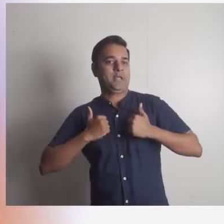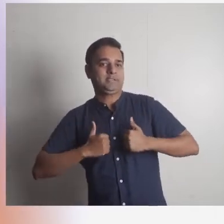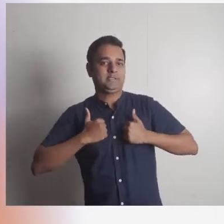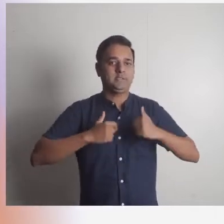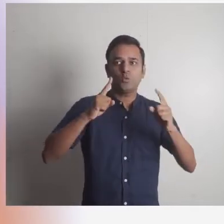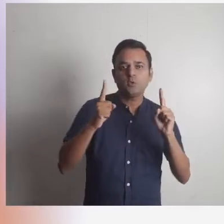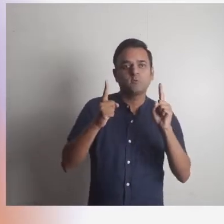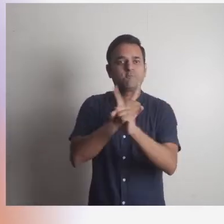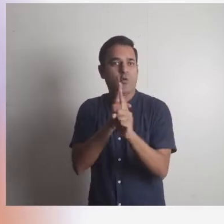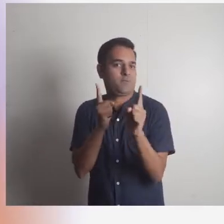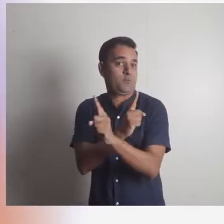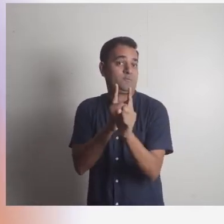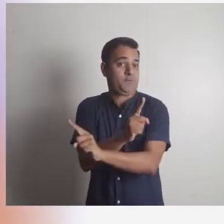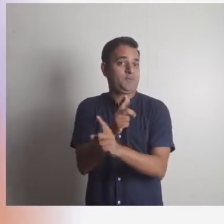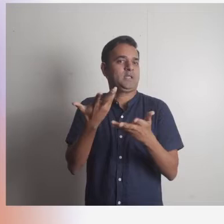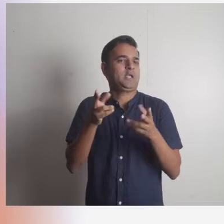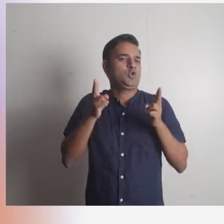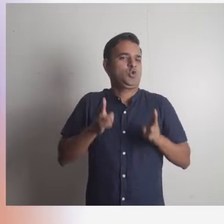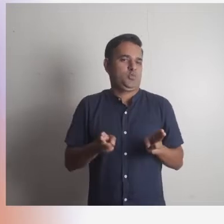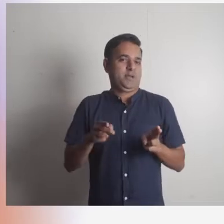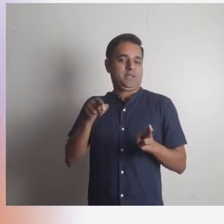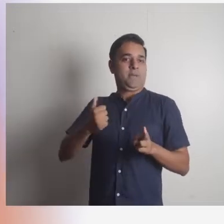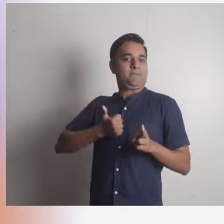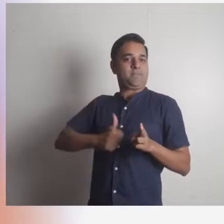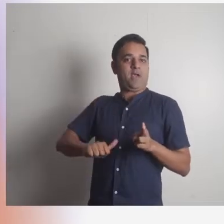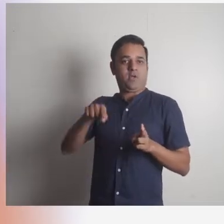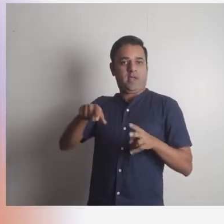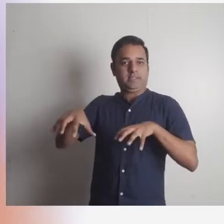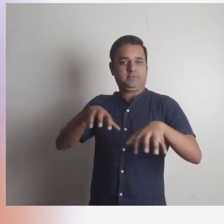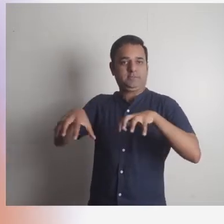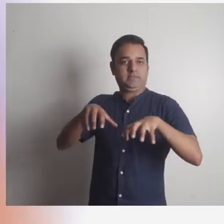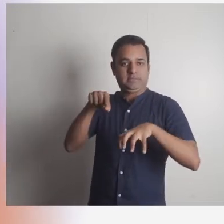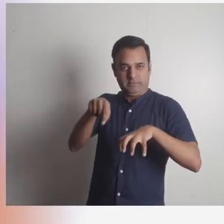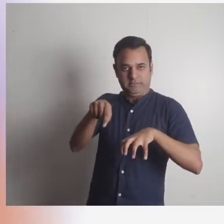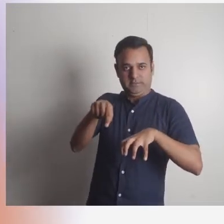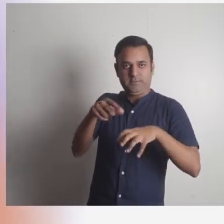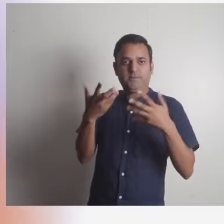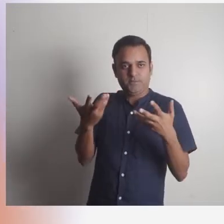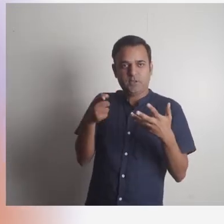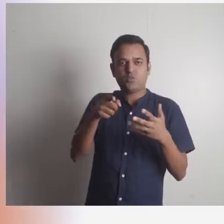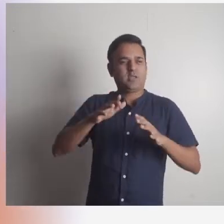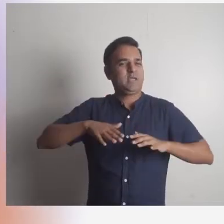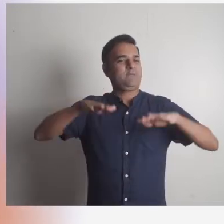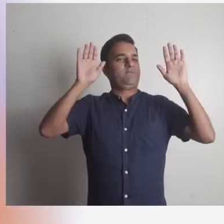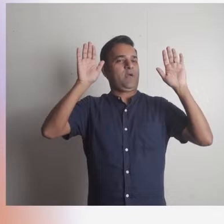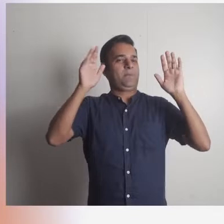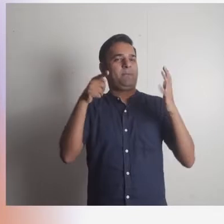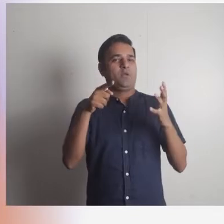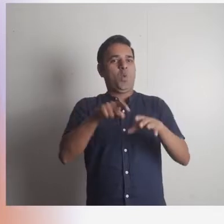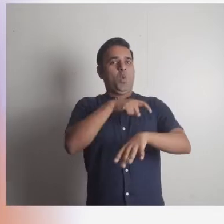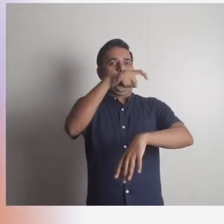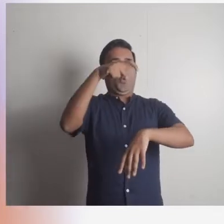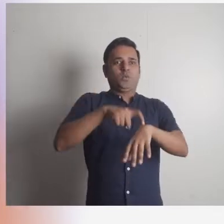to give up the fossil fuel economy, and yet we know we have to. So one of the battles that's being fought right now at the